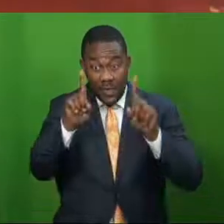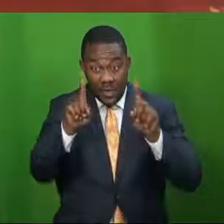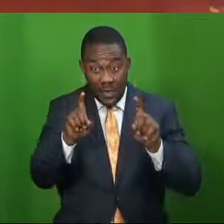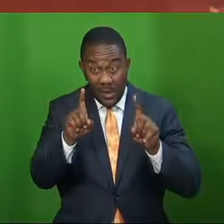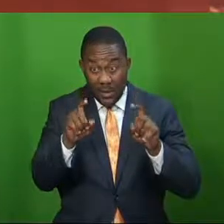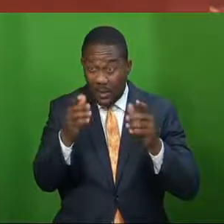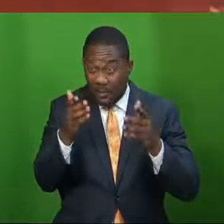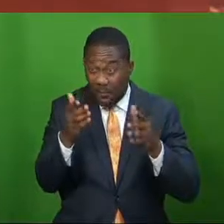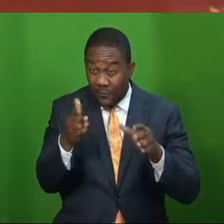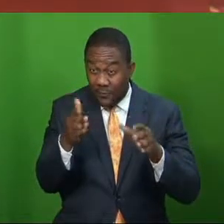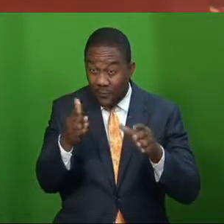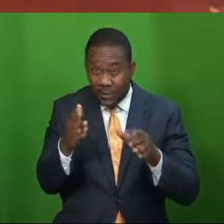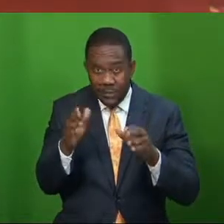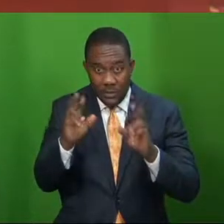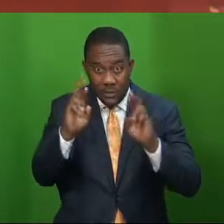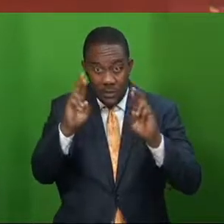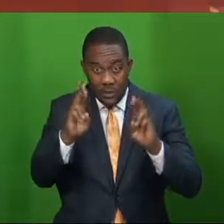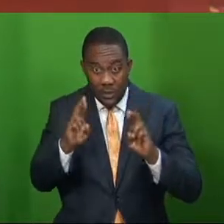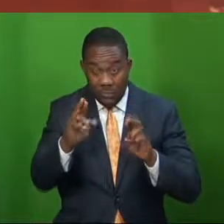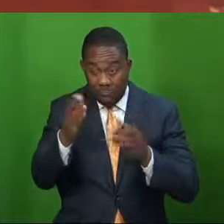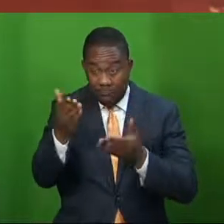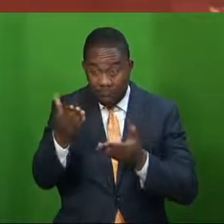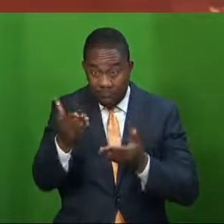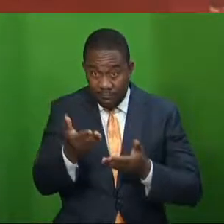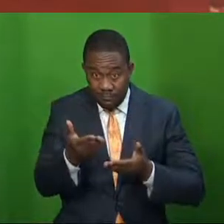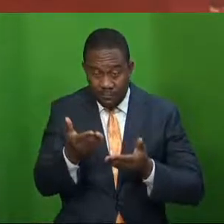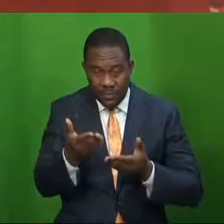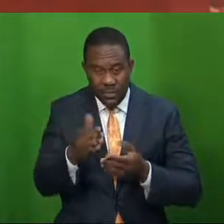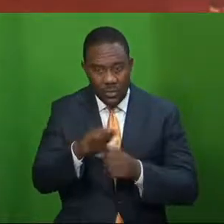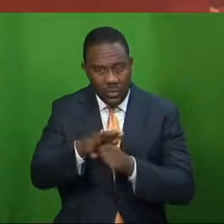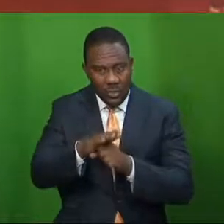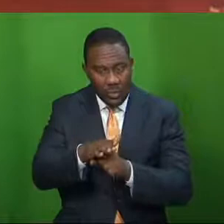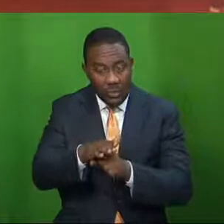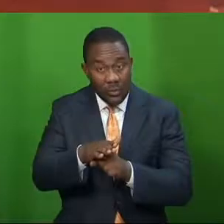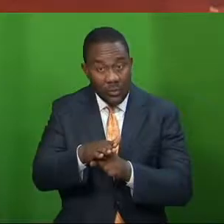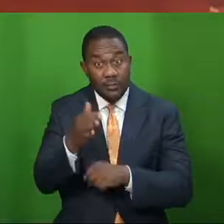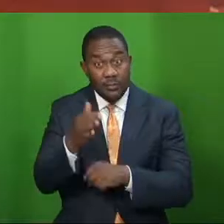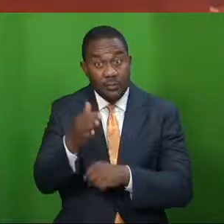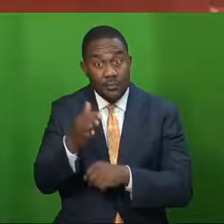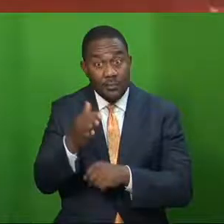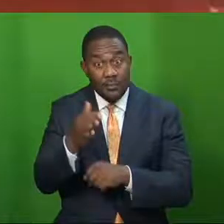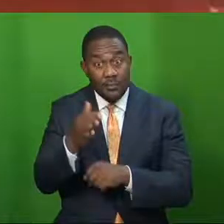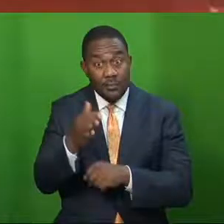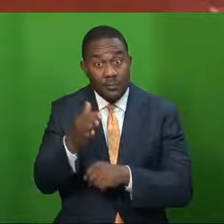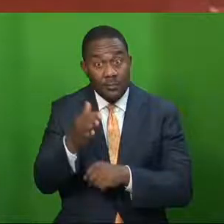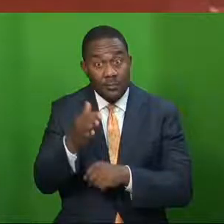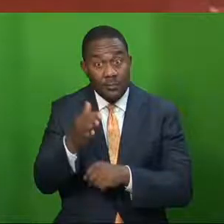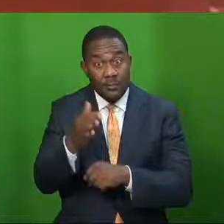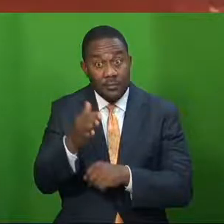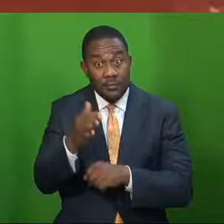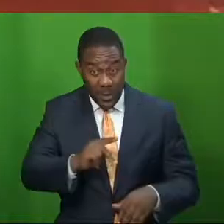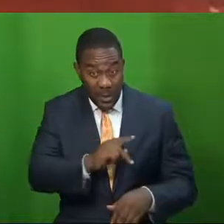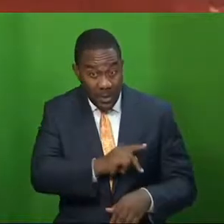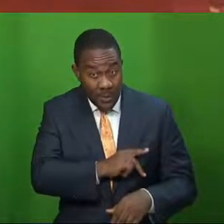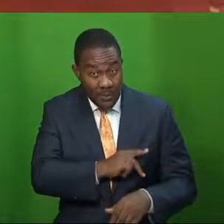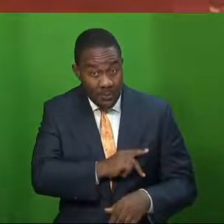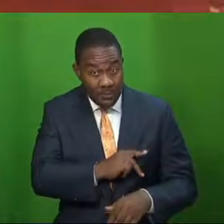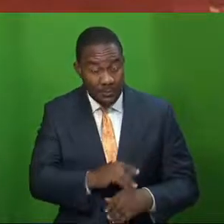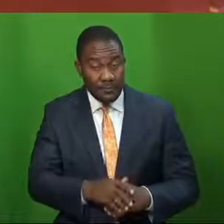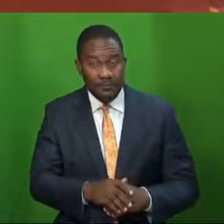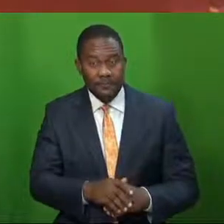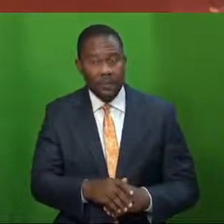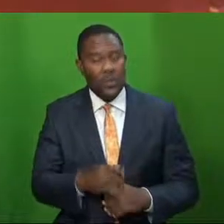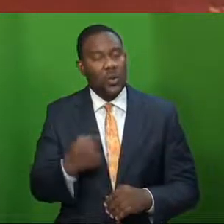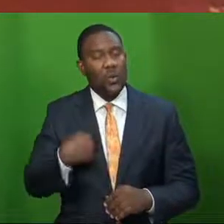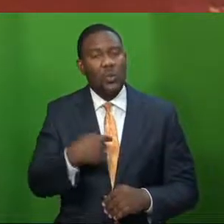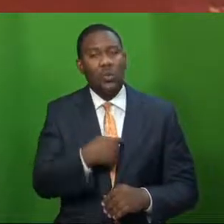Medical Research, the COVID-19 testing carried out in Parliament, and the need for further precautionary measures